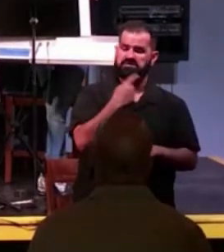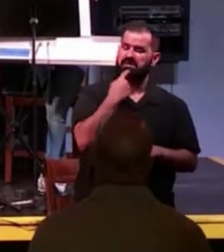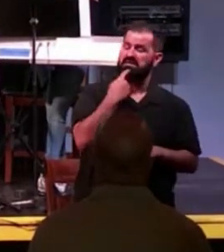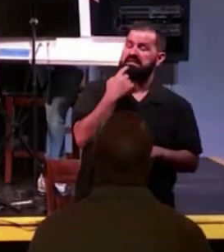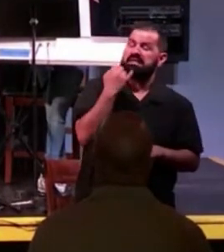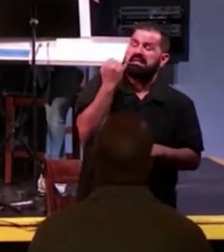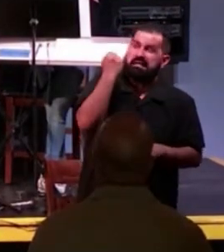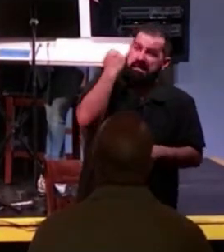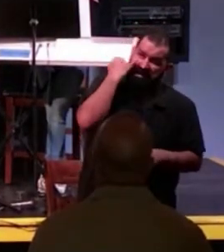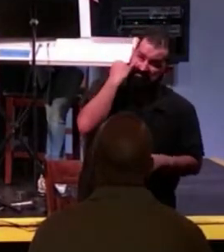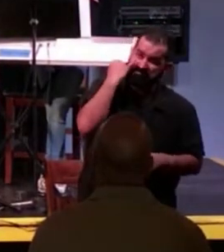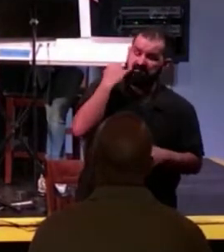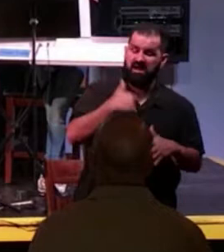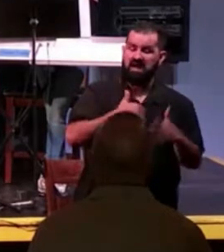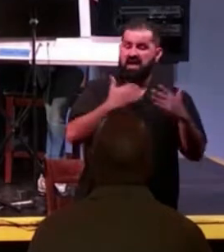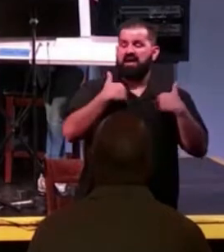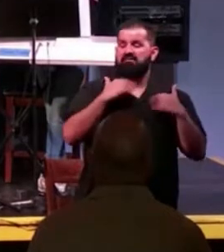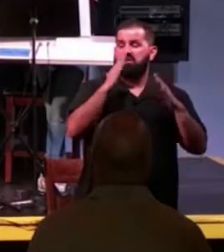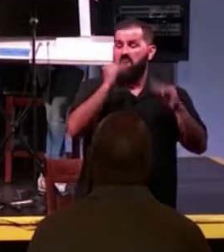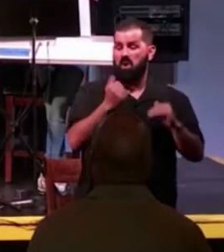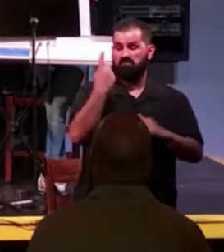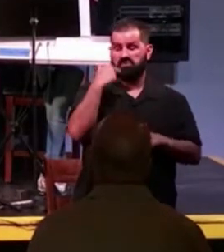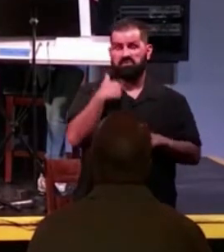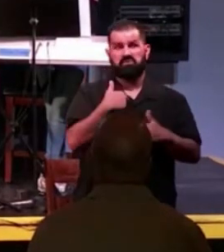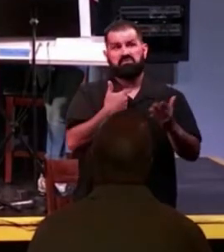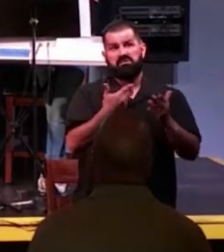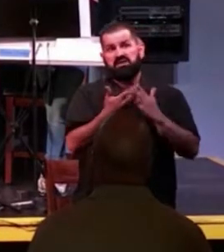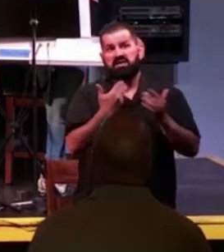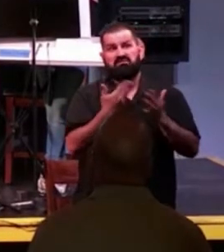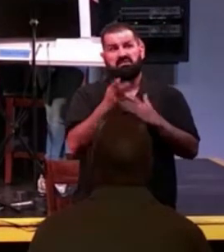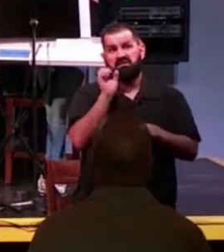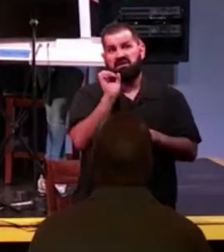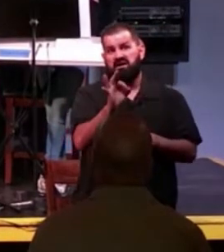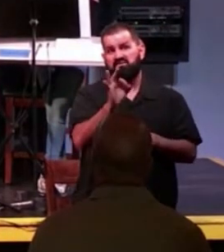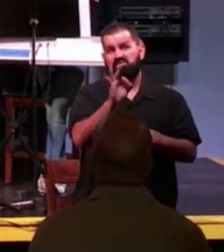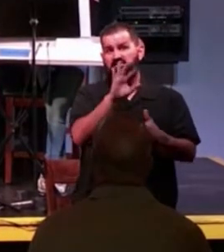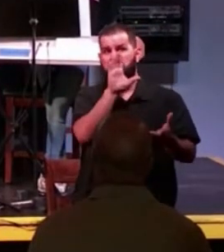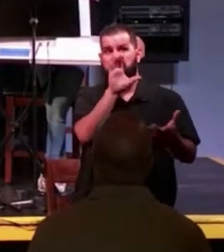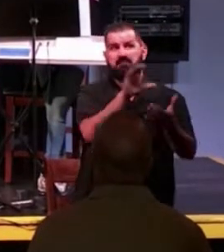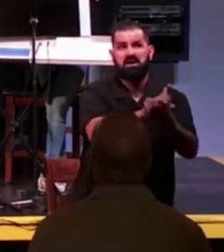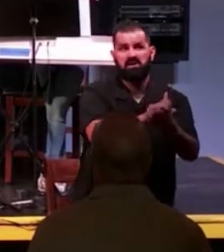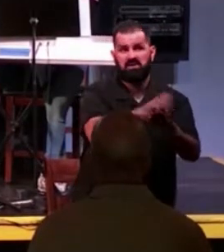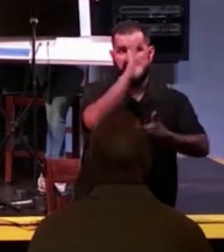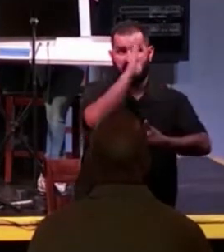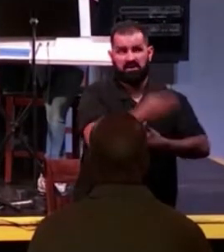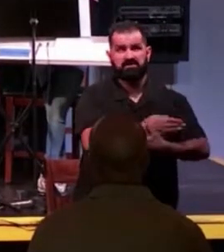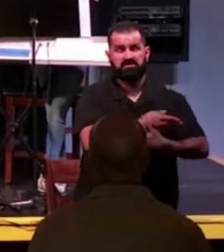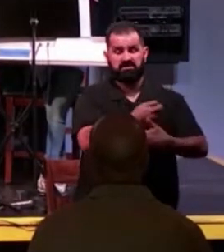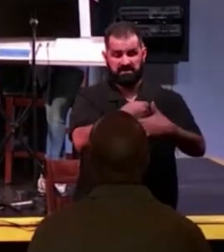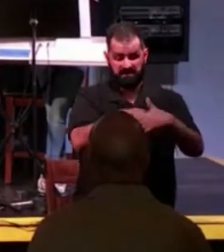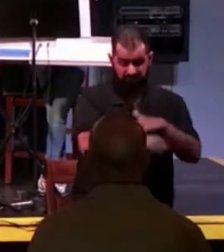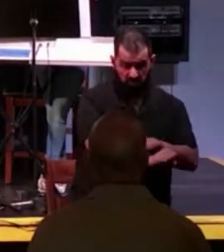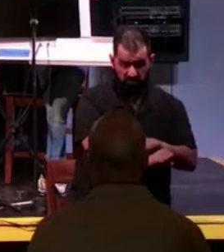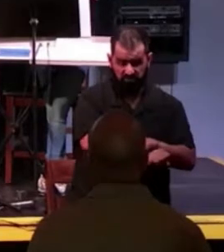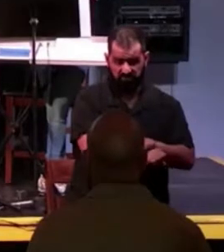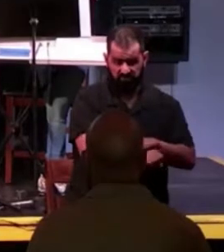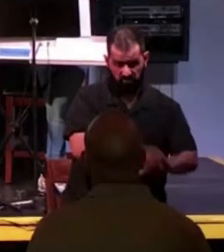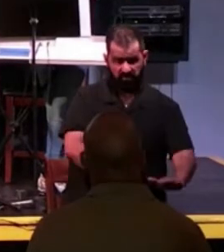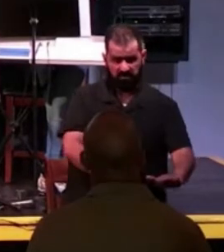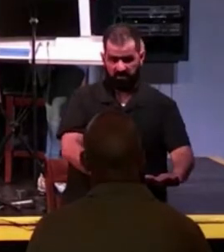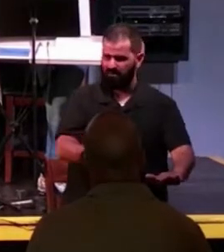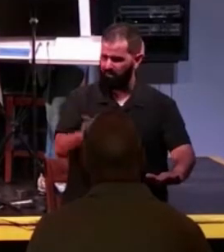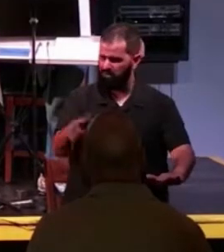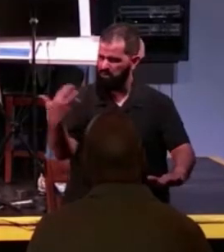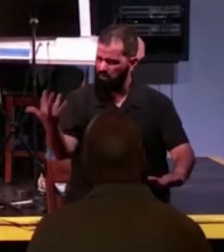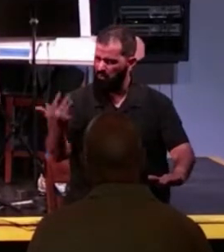hope for me, and even if I had a husband tonight and gave birth to sons, would you wait? Would